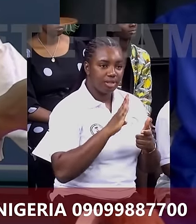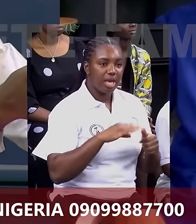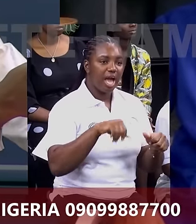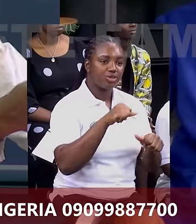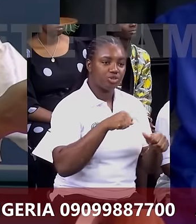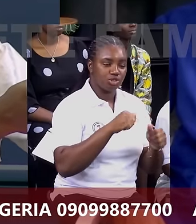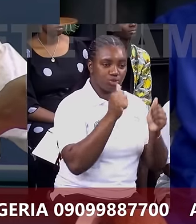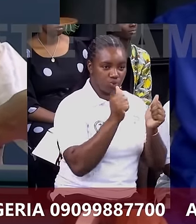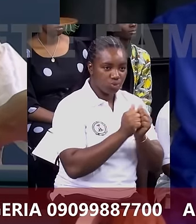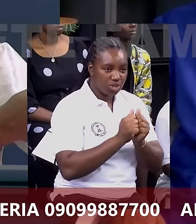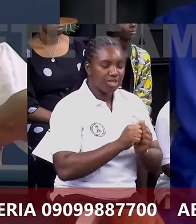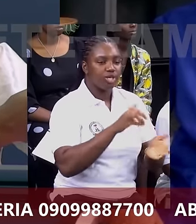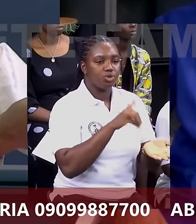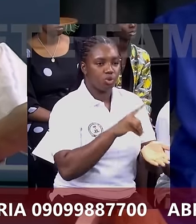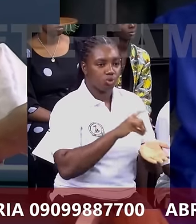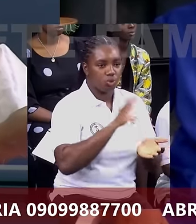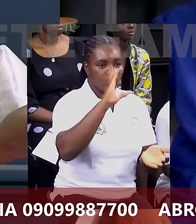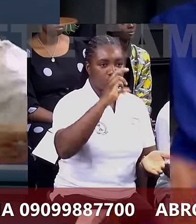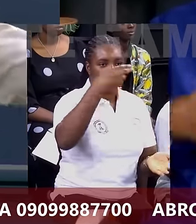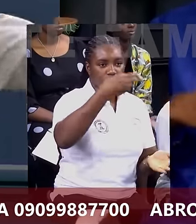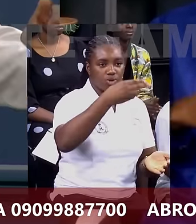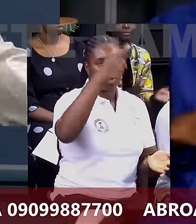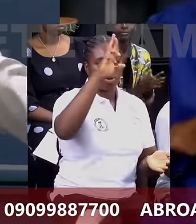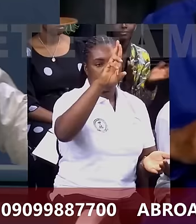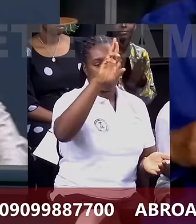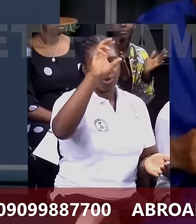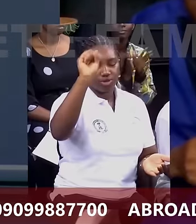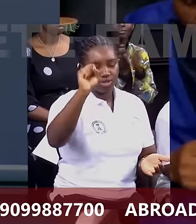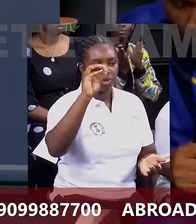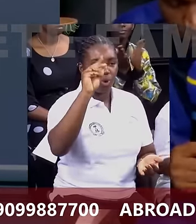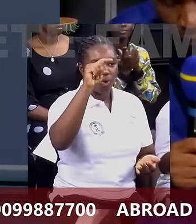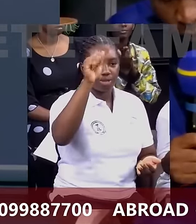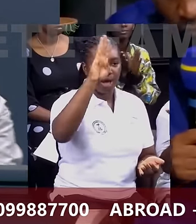with Dr. Chris Otabor. Thank you. Carry thank on. You, sir.